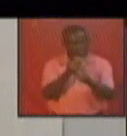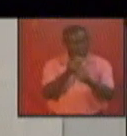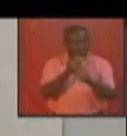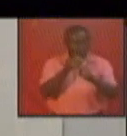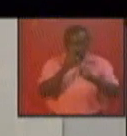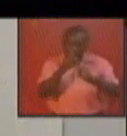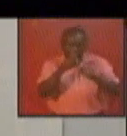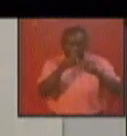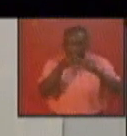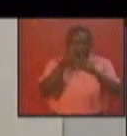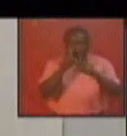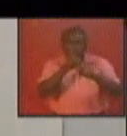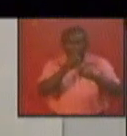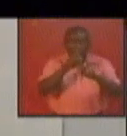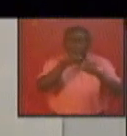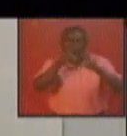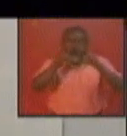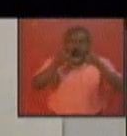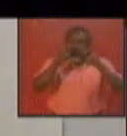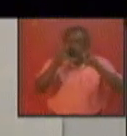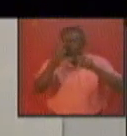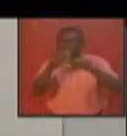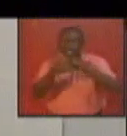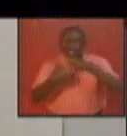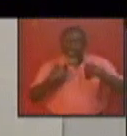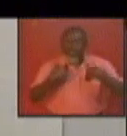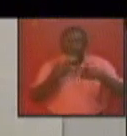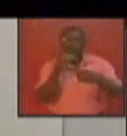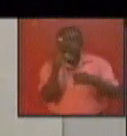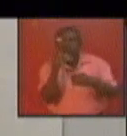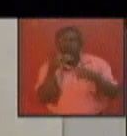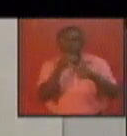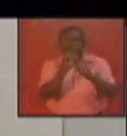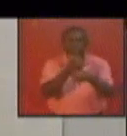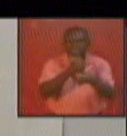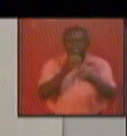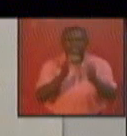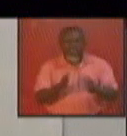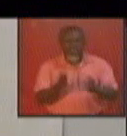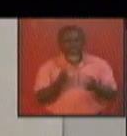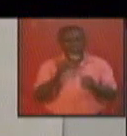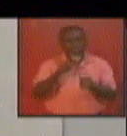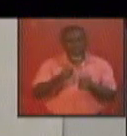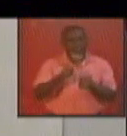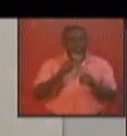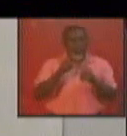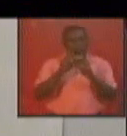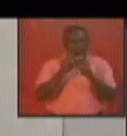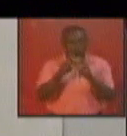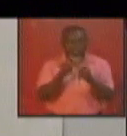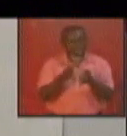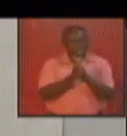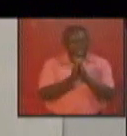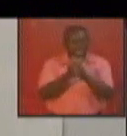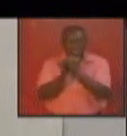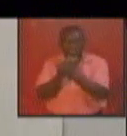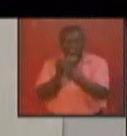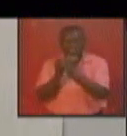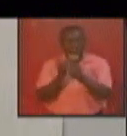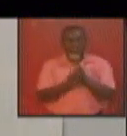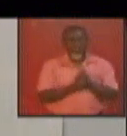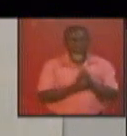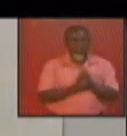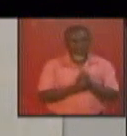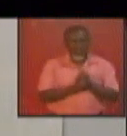the leader of the opposition has chosen to sacrifice protocol and good judgment and to tamper with sound bilateral relations in a quest